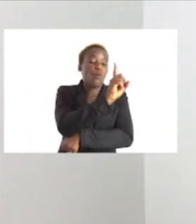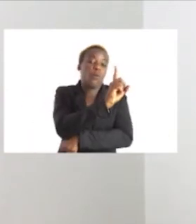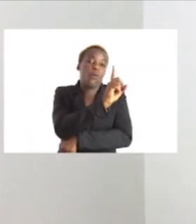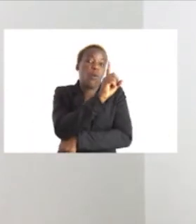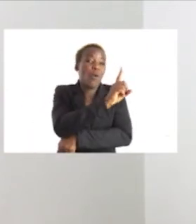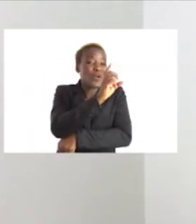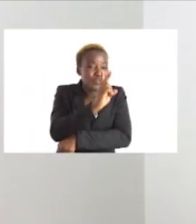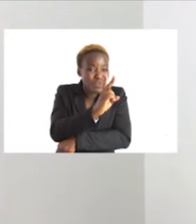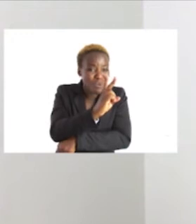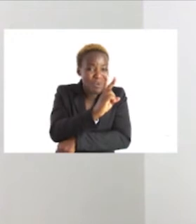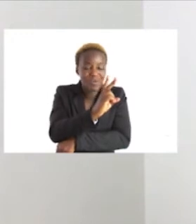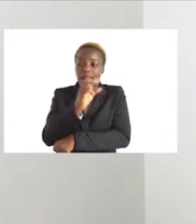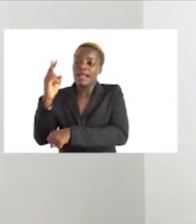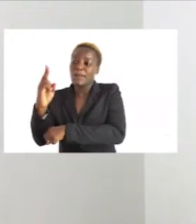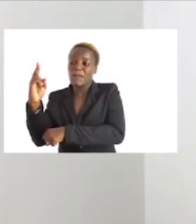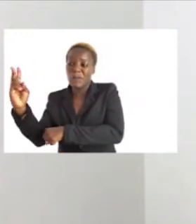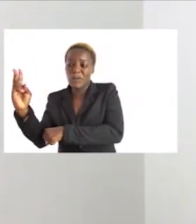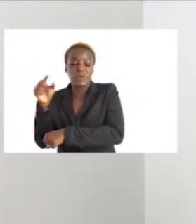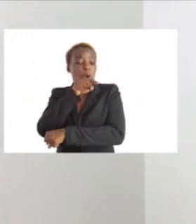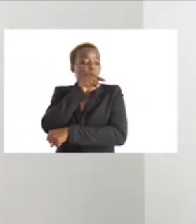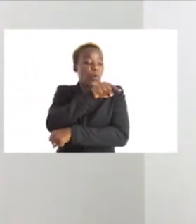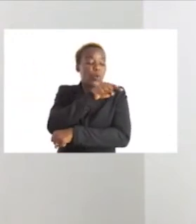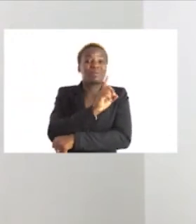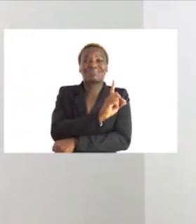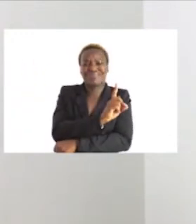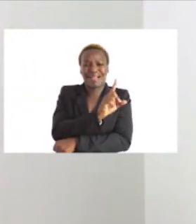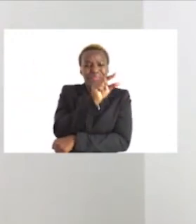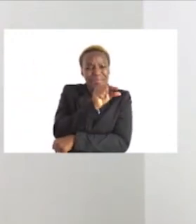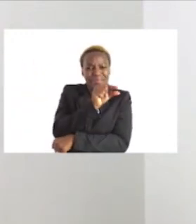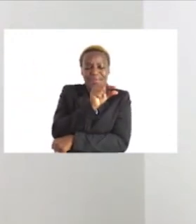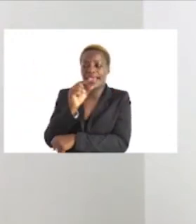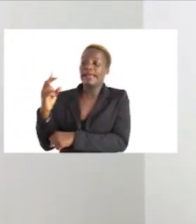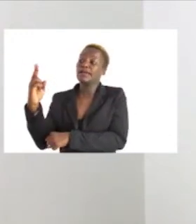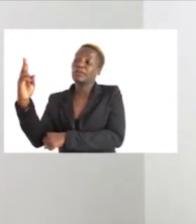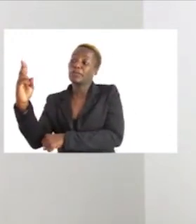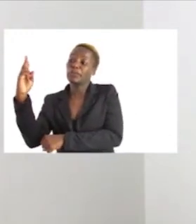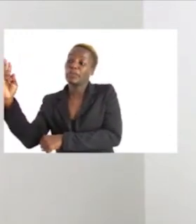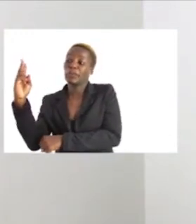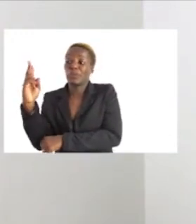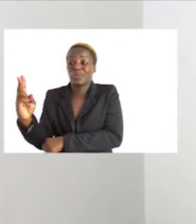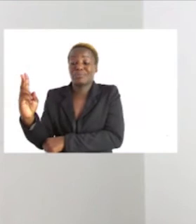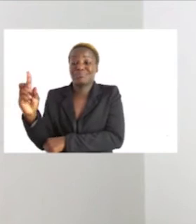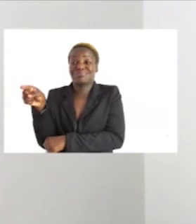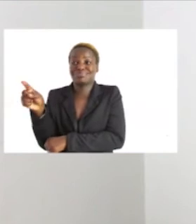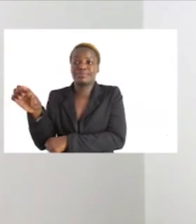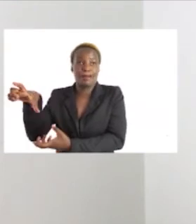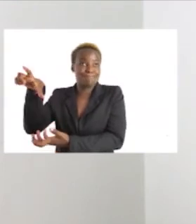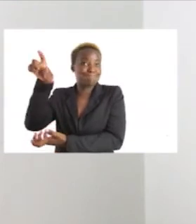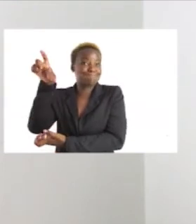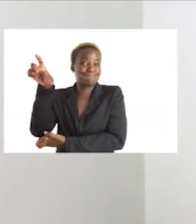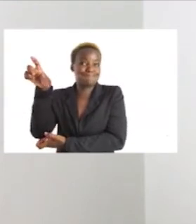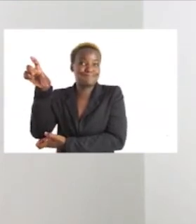So we encircle the one that is bigger, which will be a 22. Let's quickly look on this one,